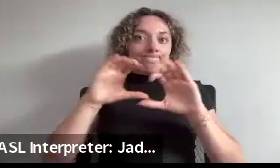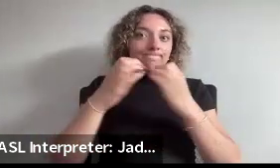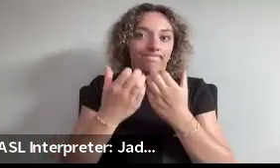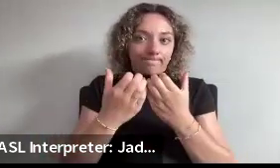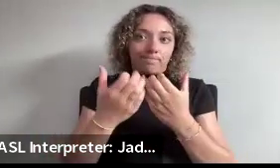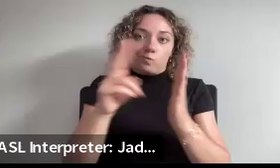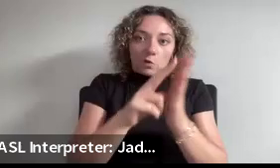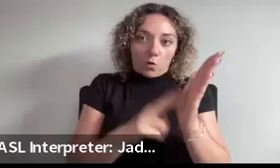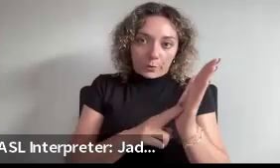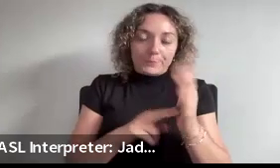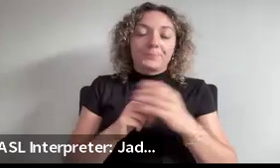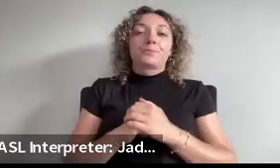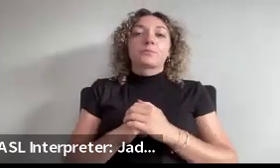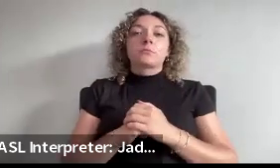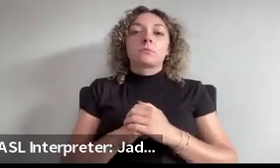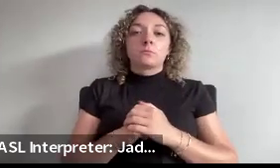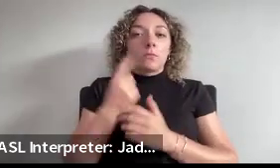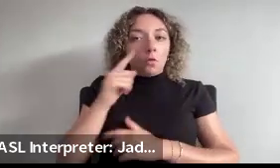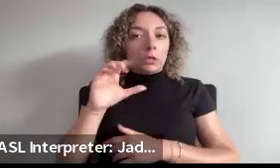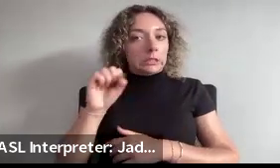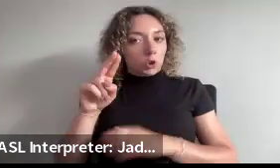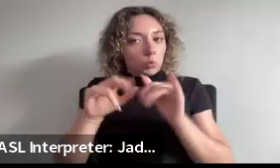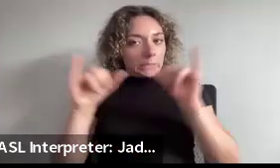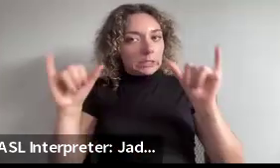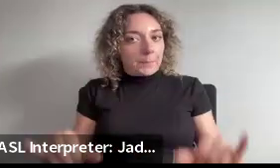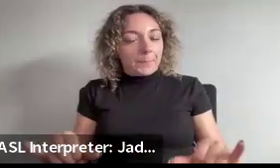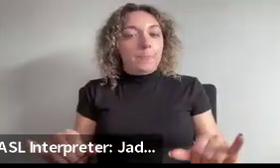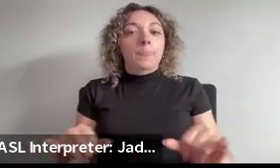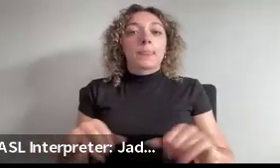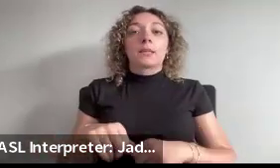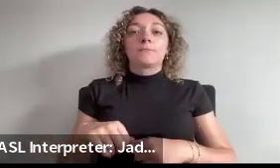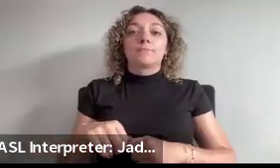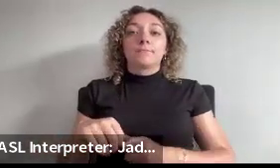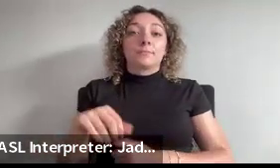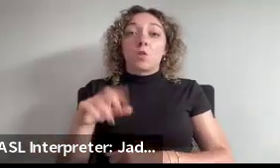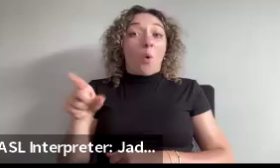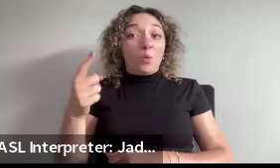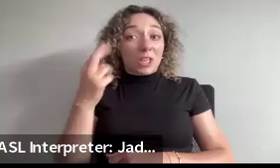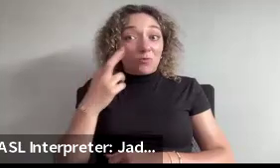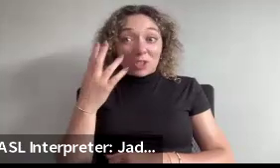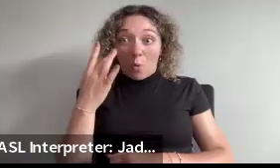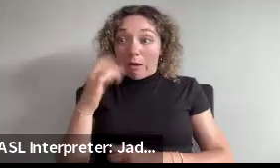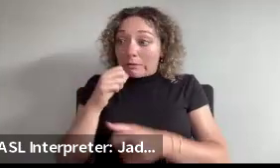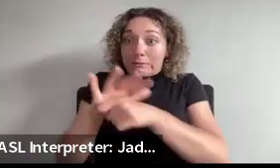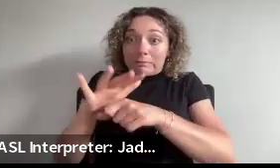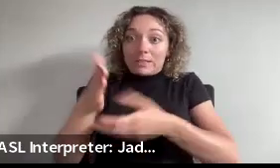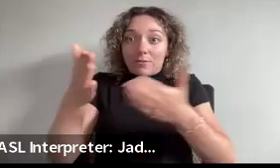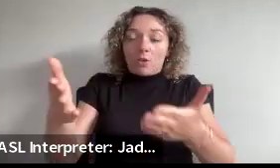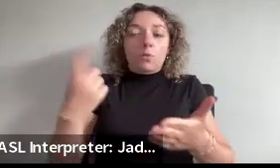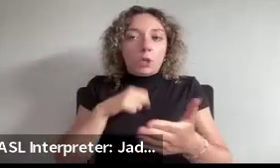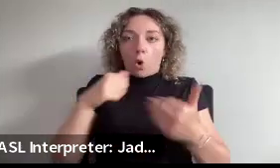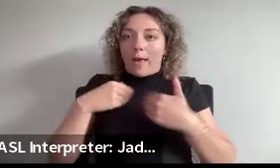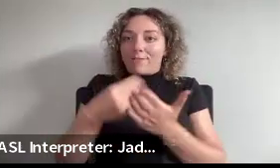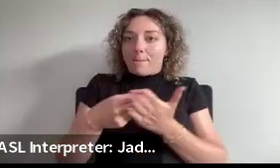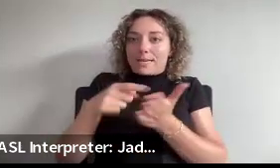target for the CSU system. And that is not for any reason other than we don't have the funding to pay